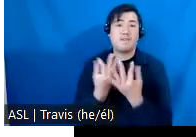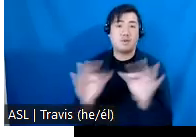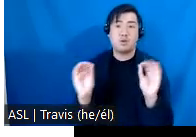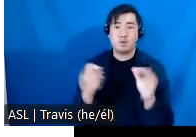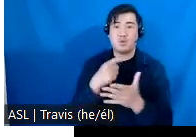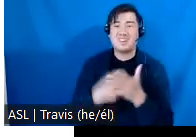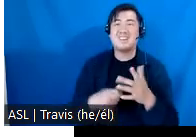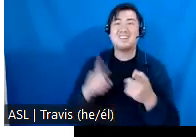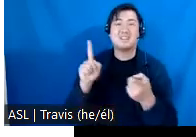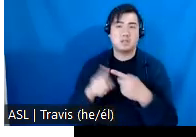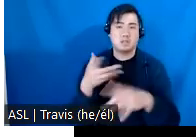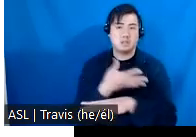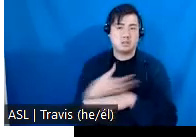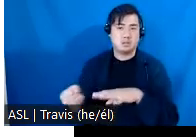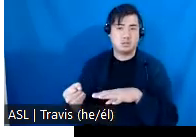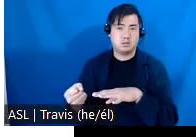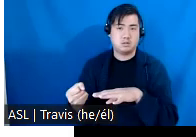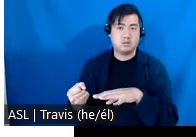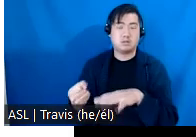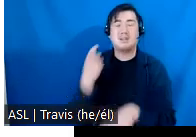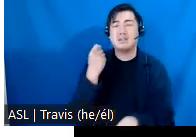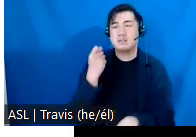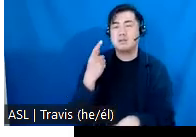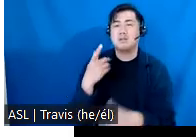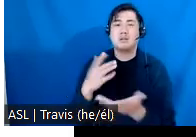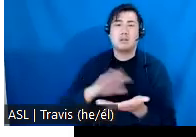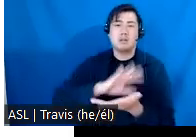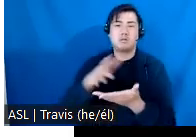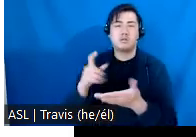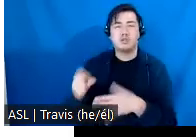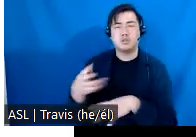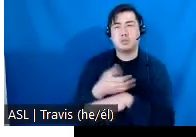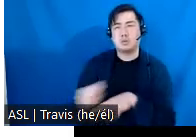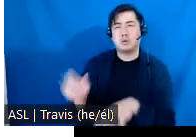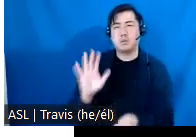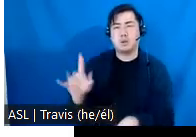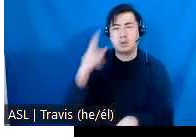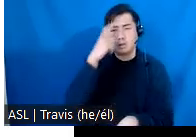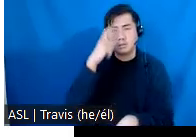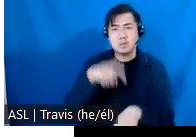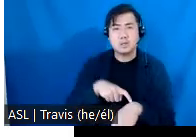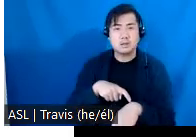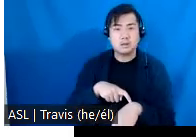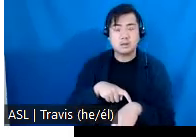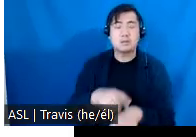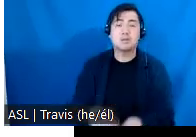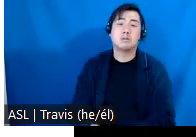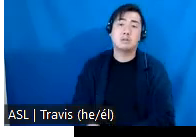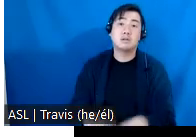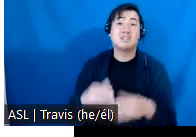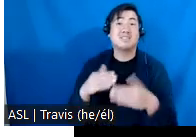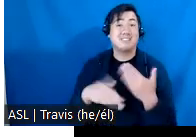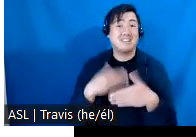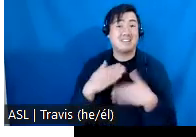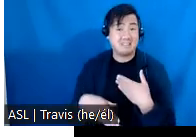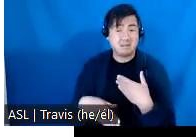that supply, and that supply is supposed to last us till the end of summer. So if we look at potential costs